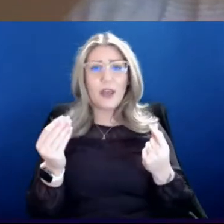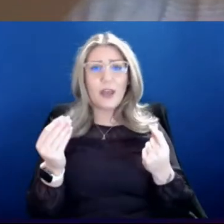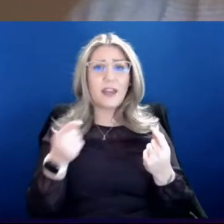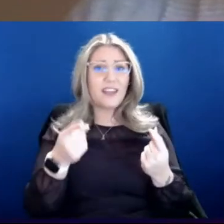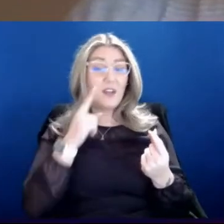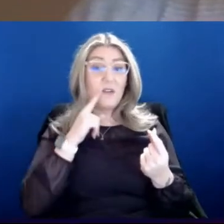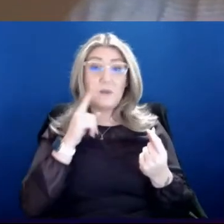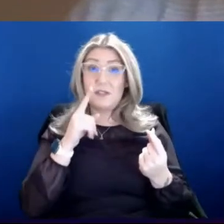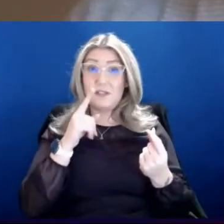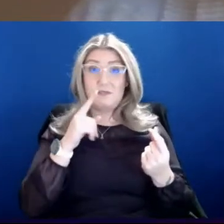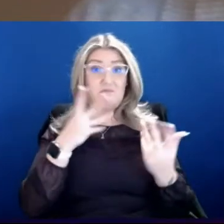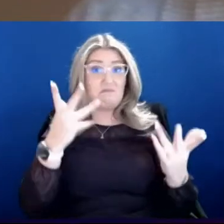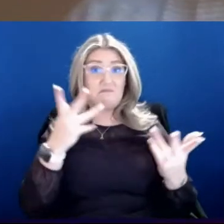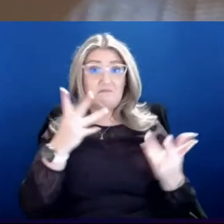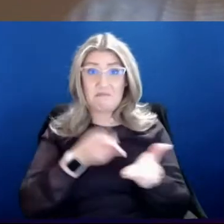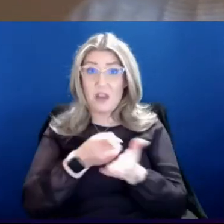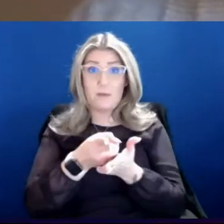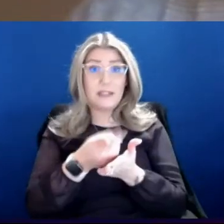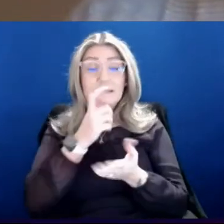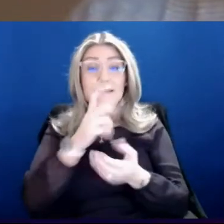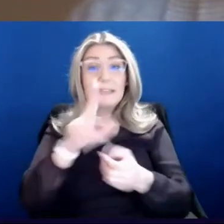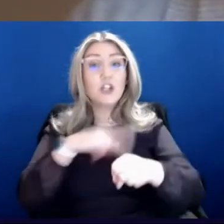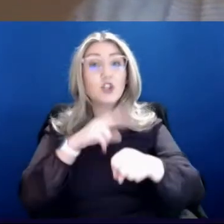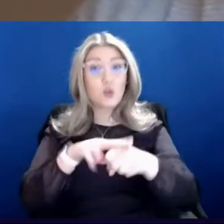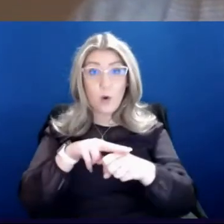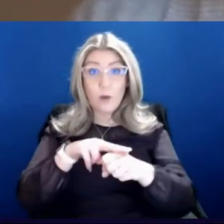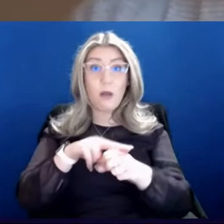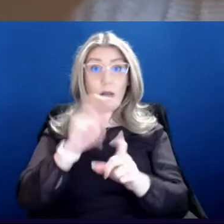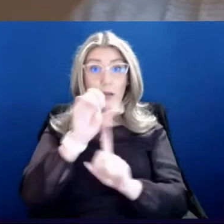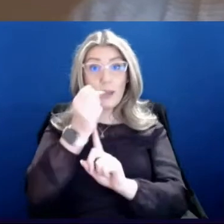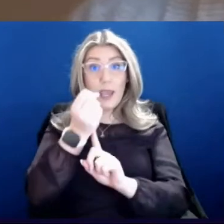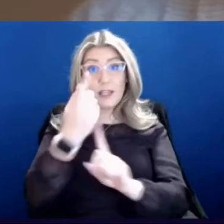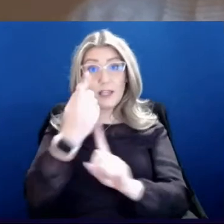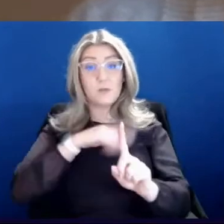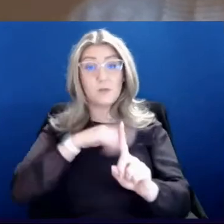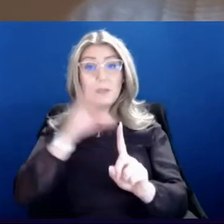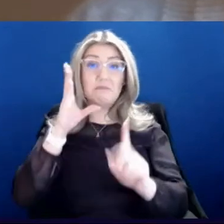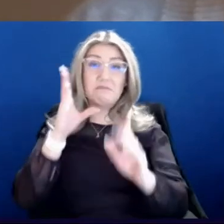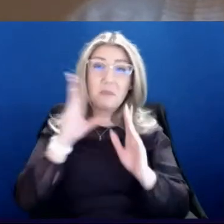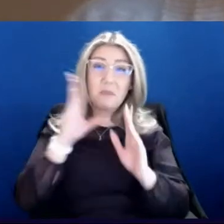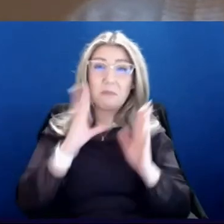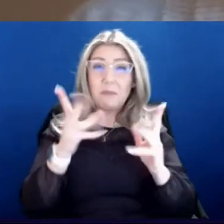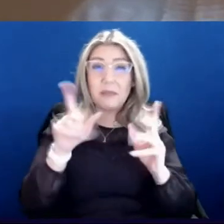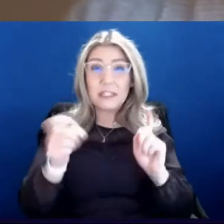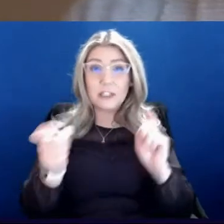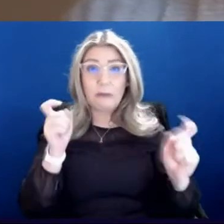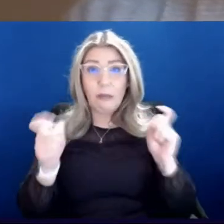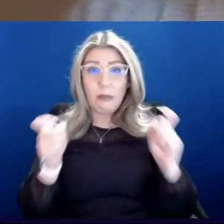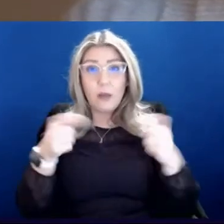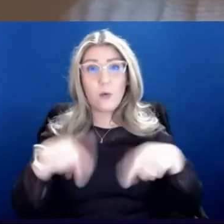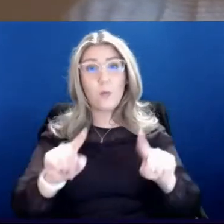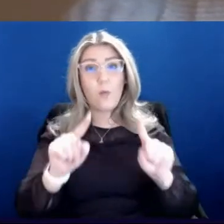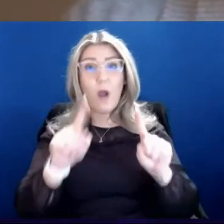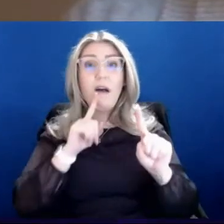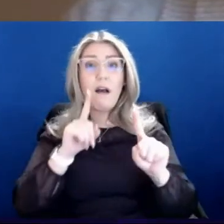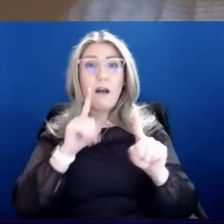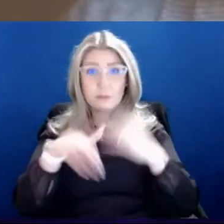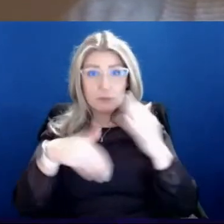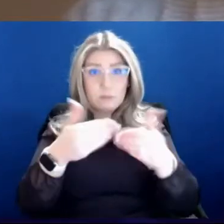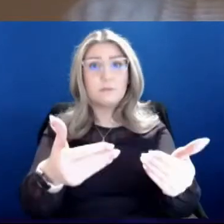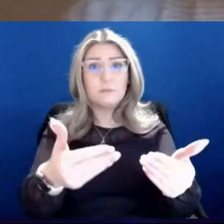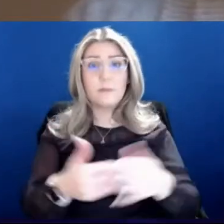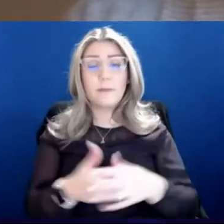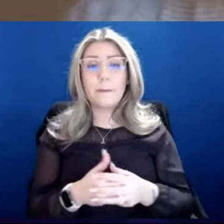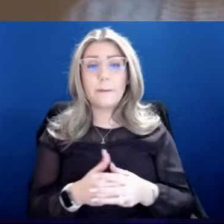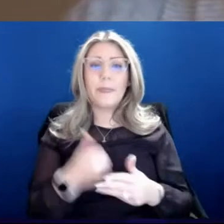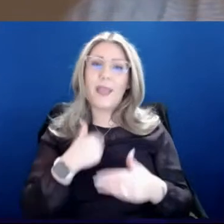upfront, that this is not a normal case. We're going to, we might have to adjust as we go through. So I